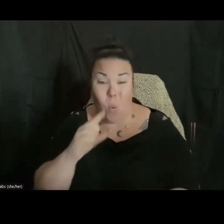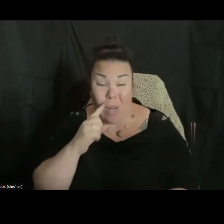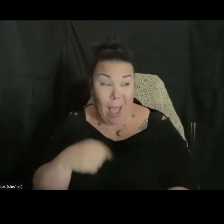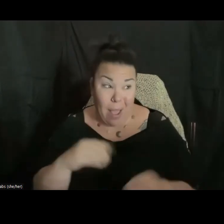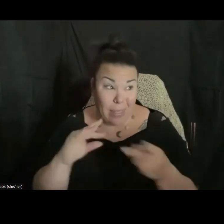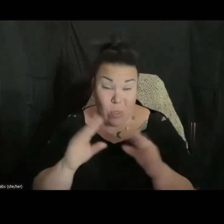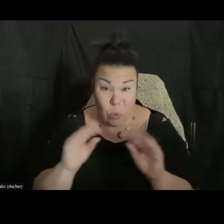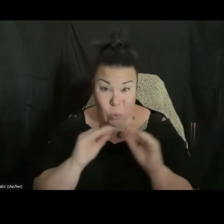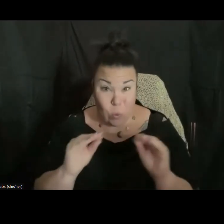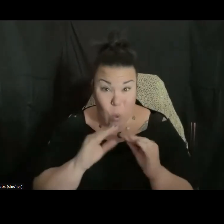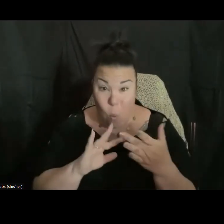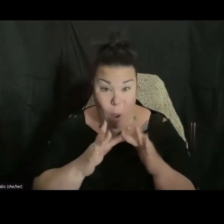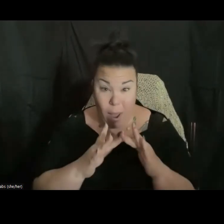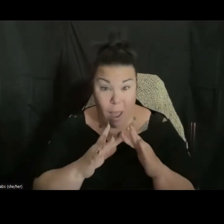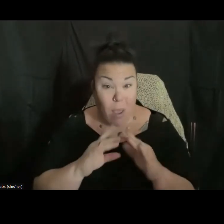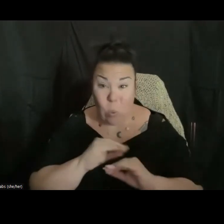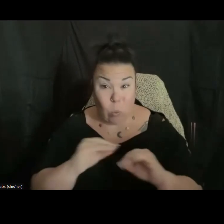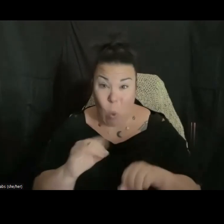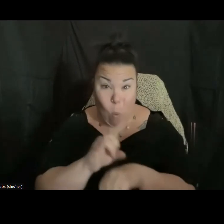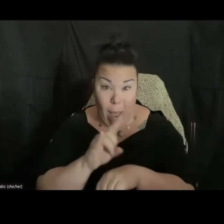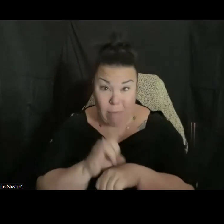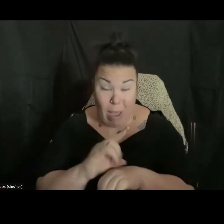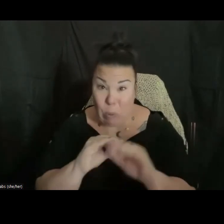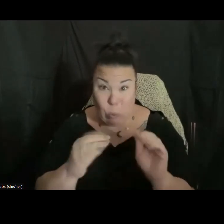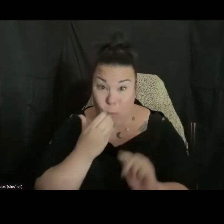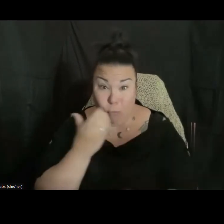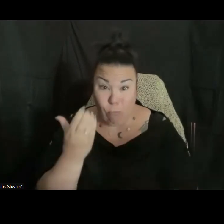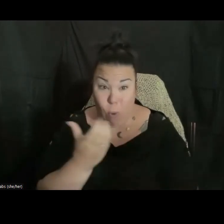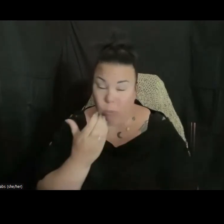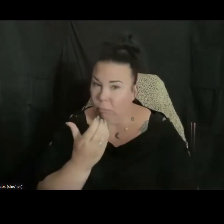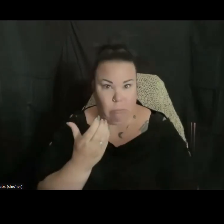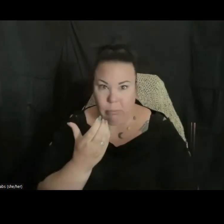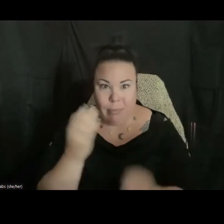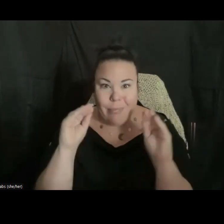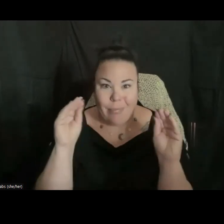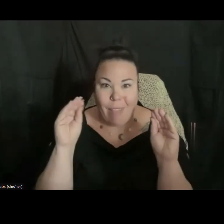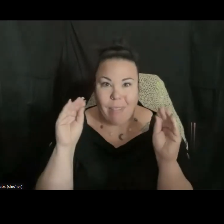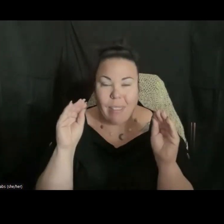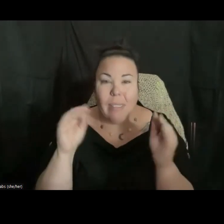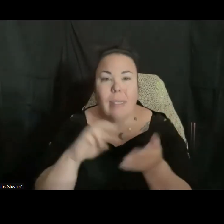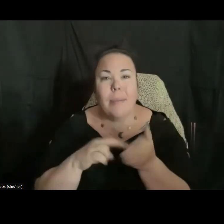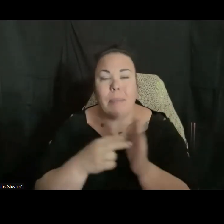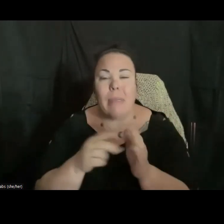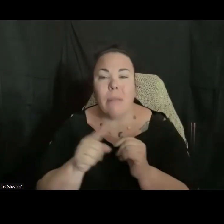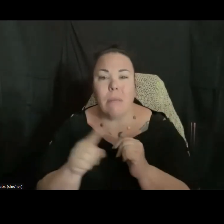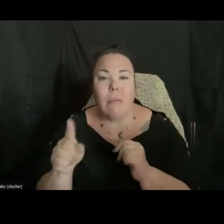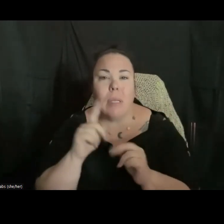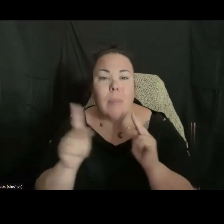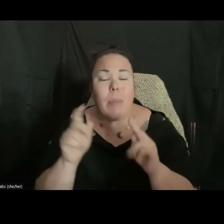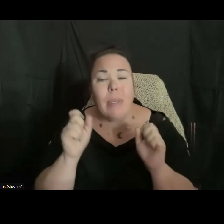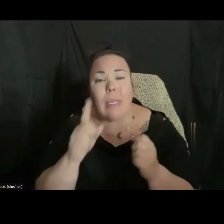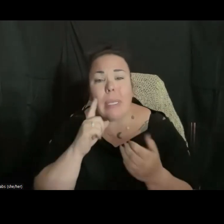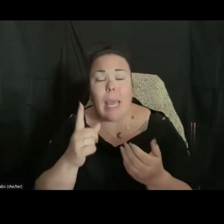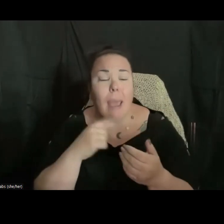service, there is none. So the option for folks to log on and